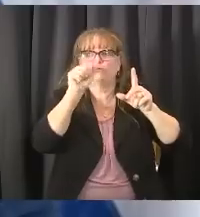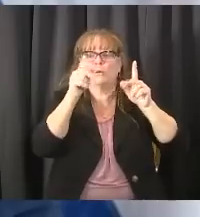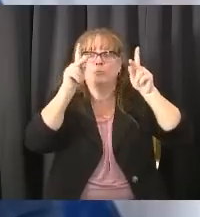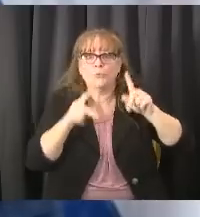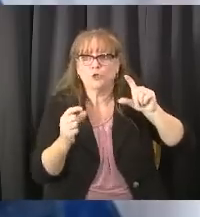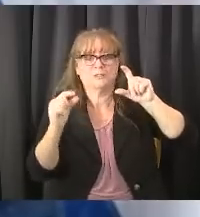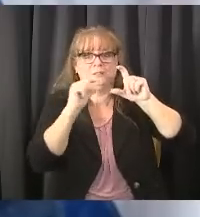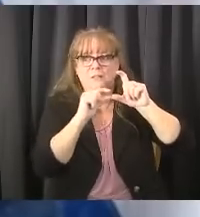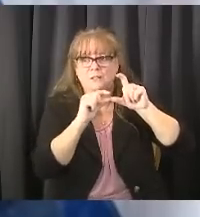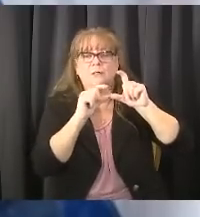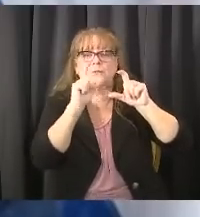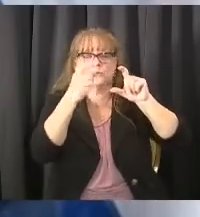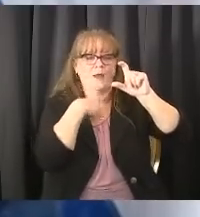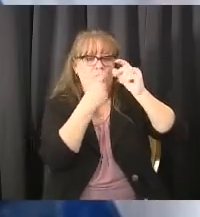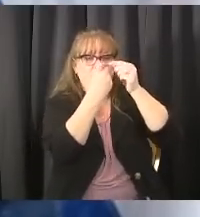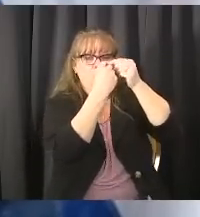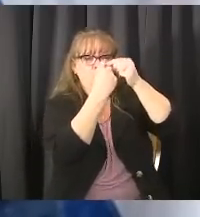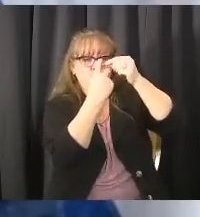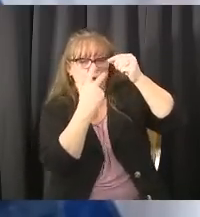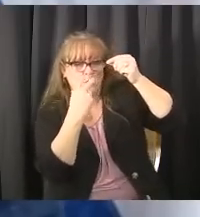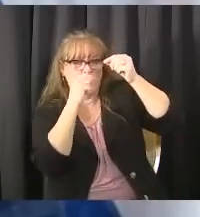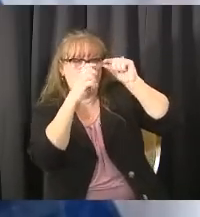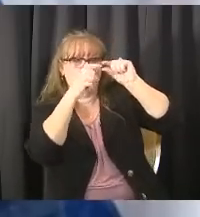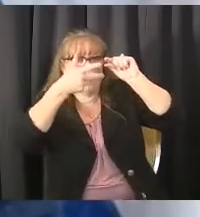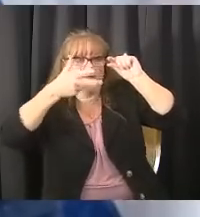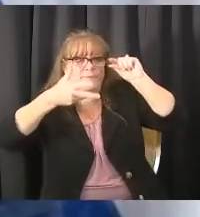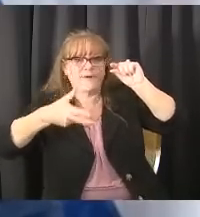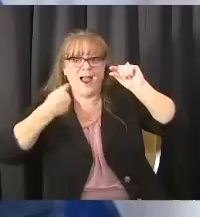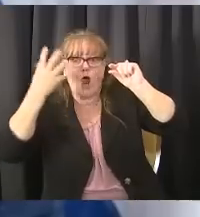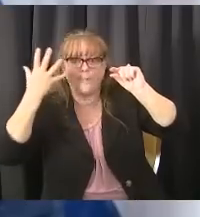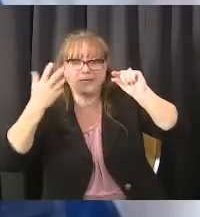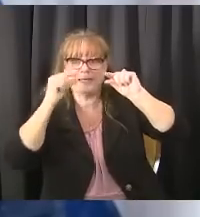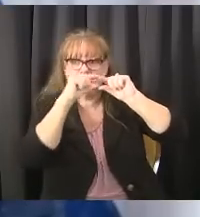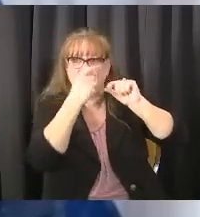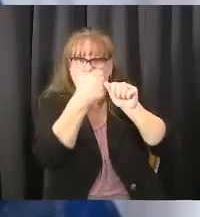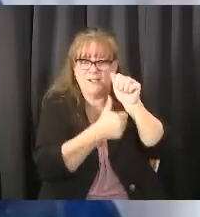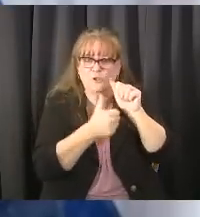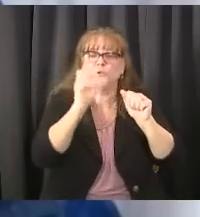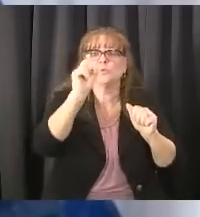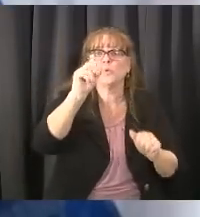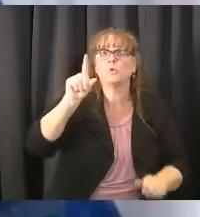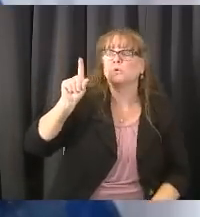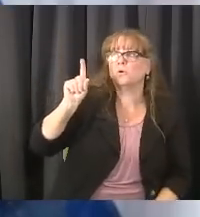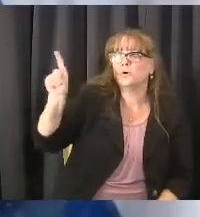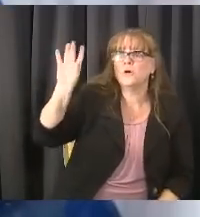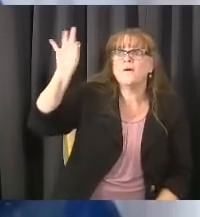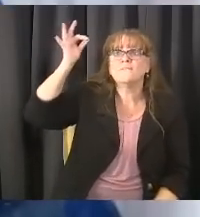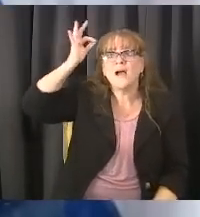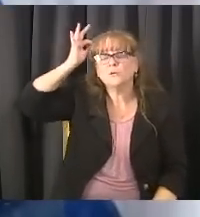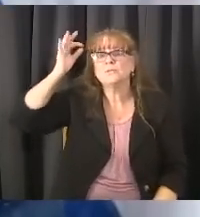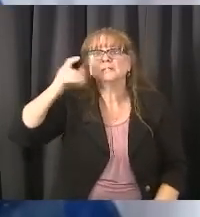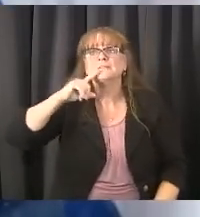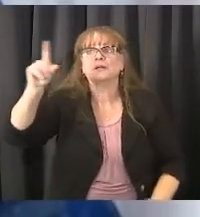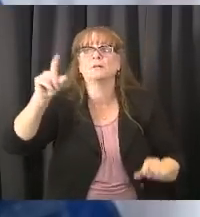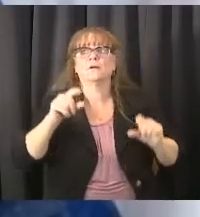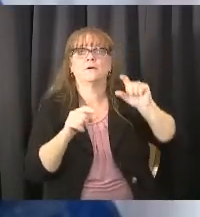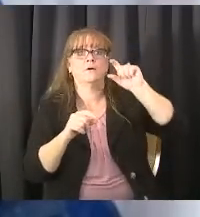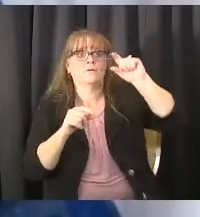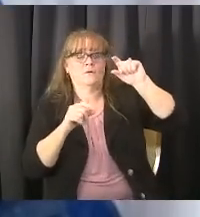government models it based on 5 and 10. We model it based on 11 for Moderna and 6 doses for